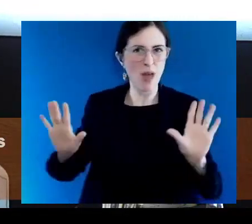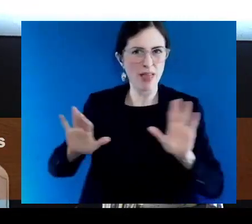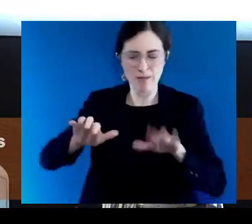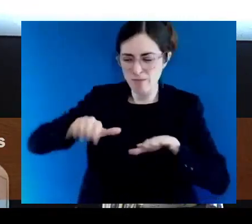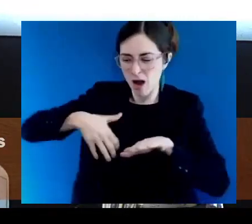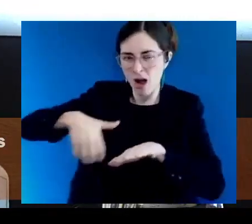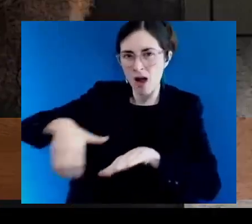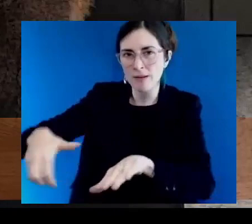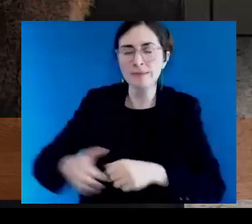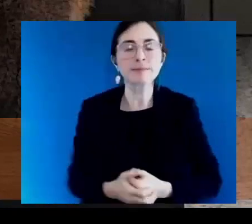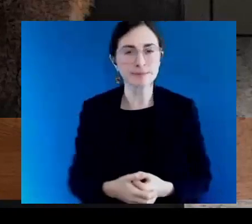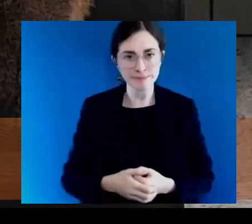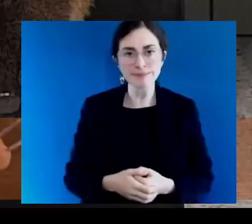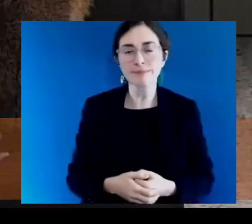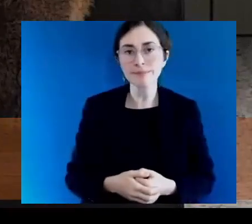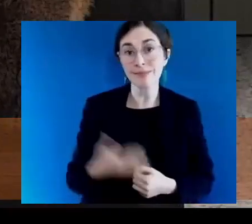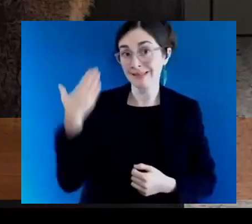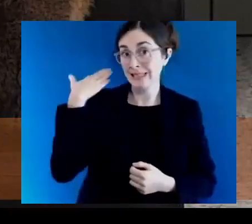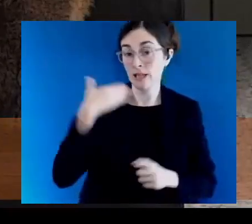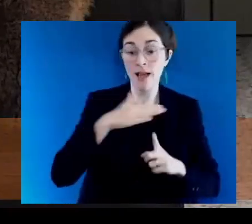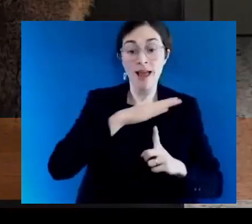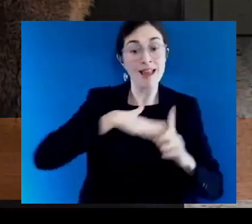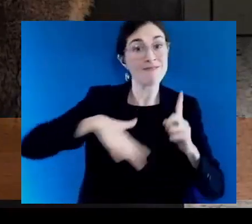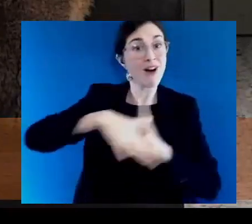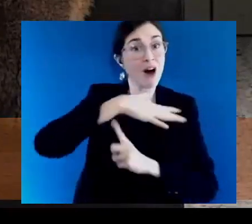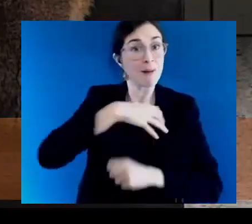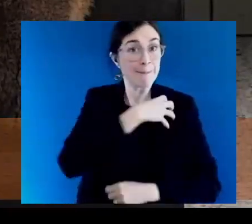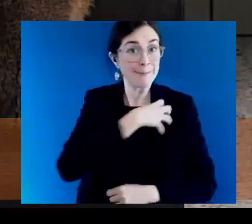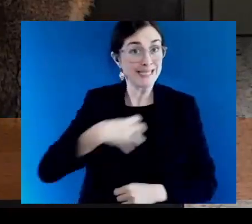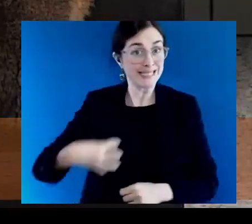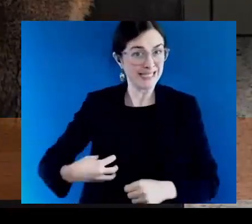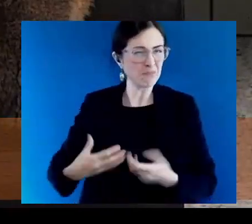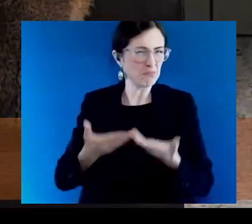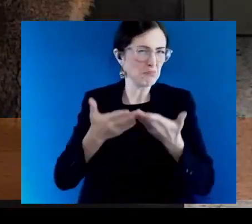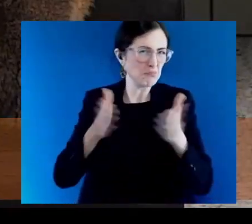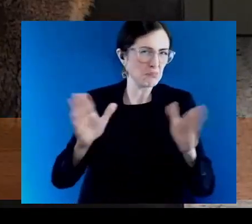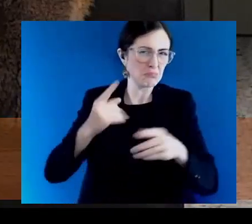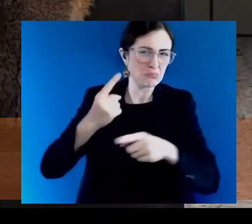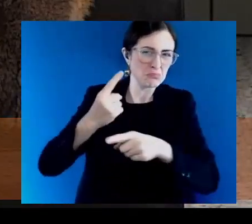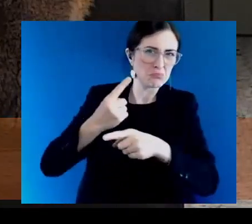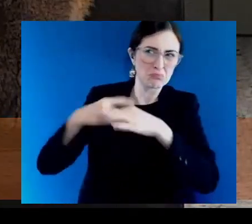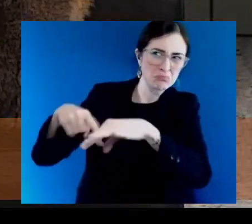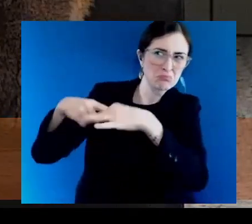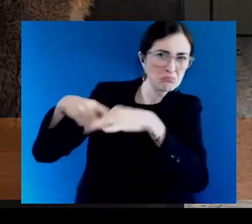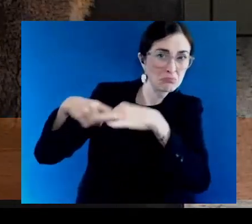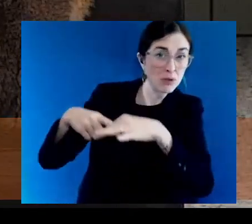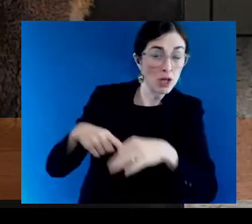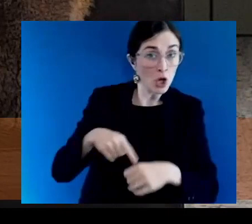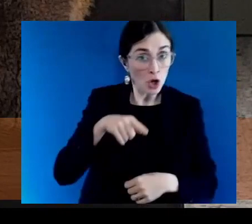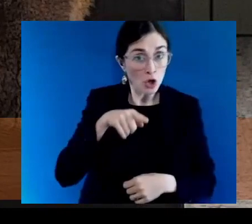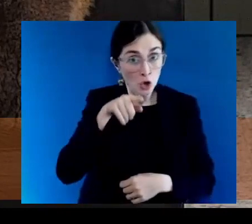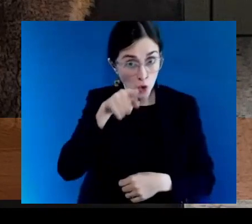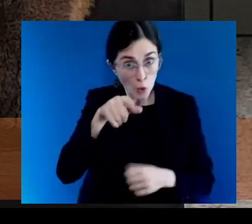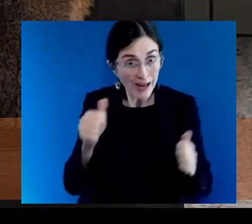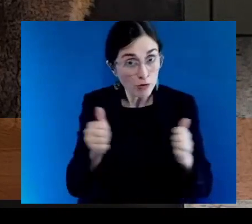The Environment Minister was asked some broad questions around this, but I take it you accept that extraction